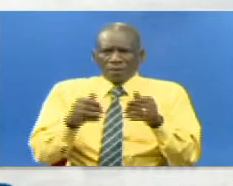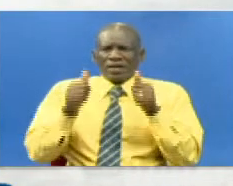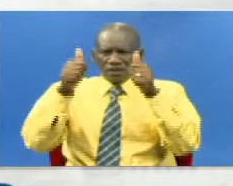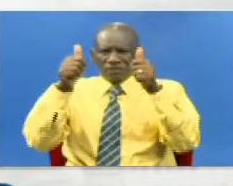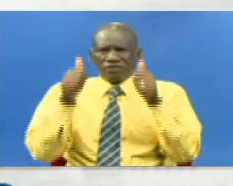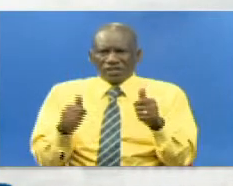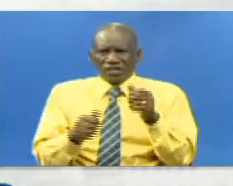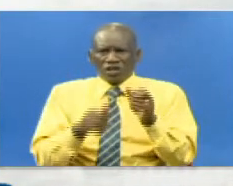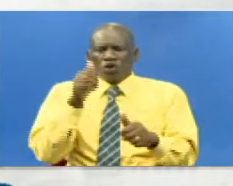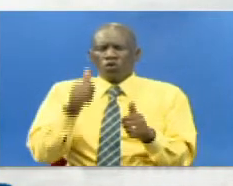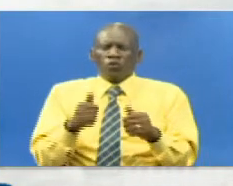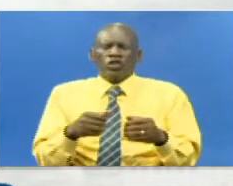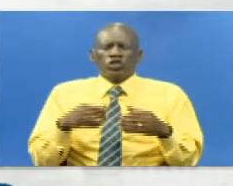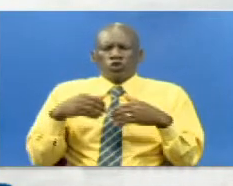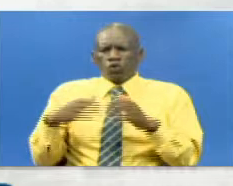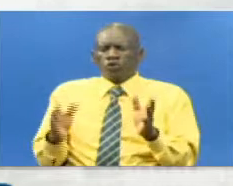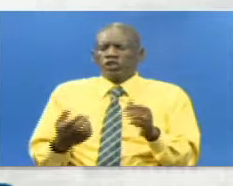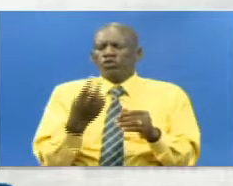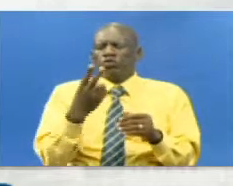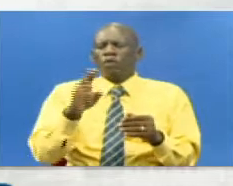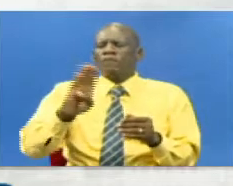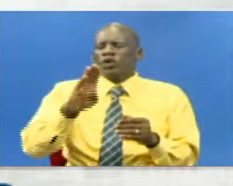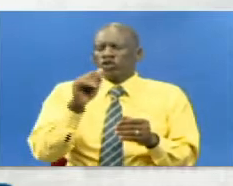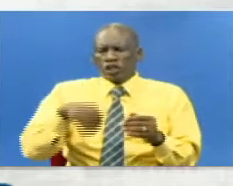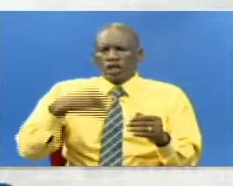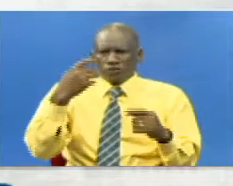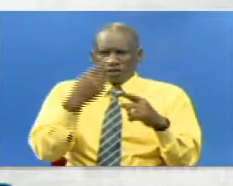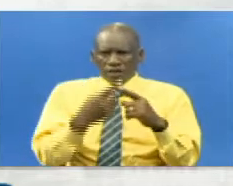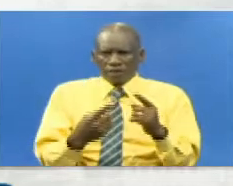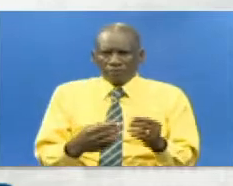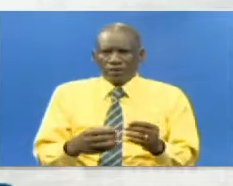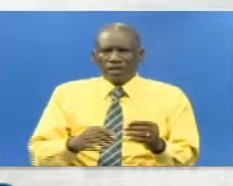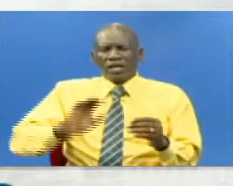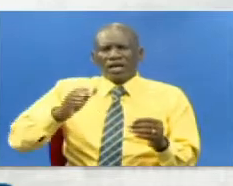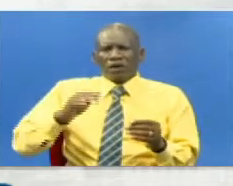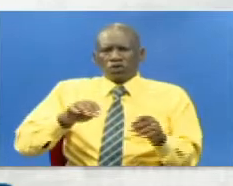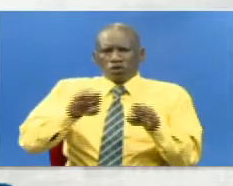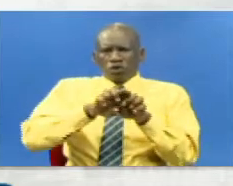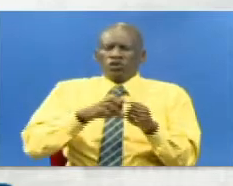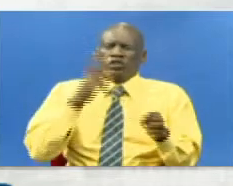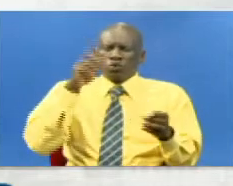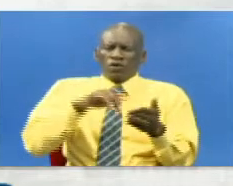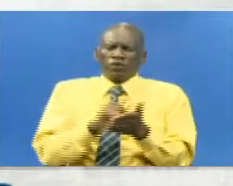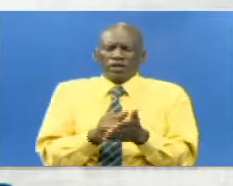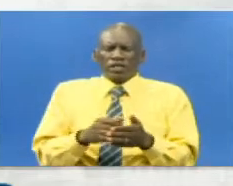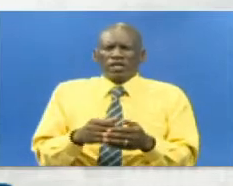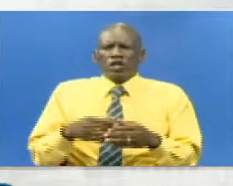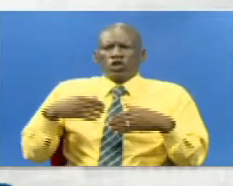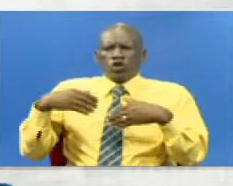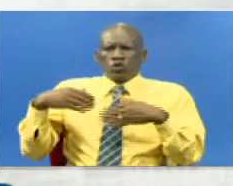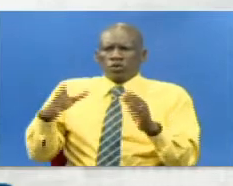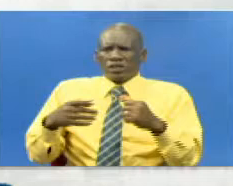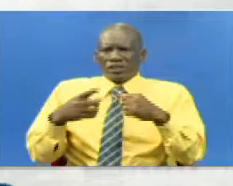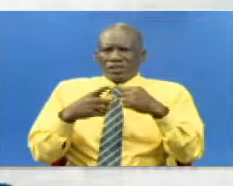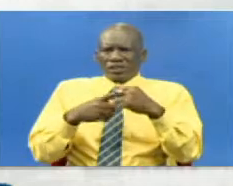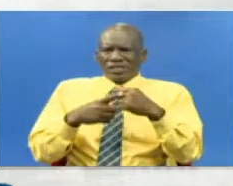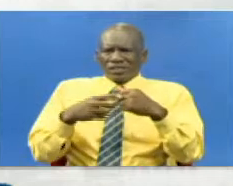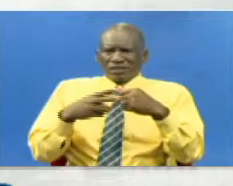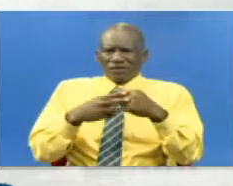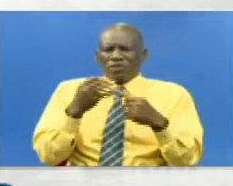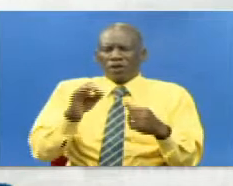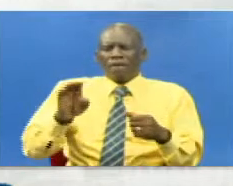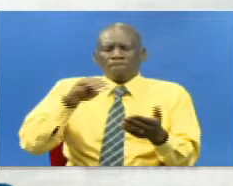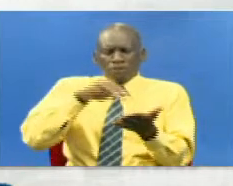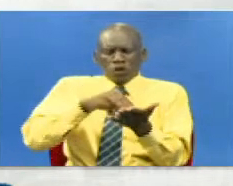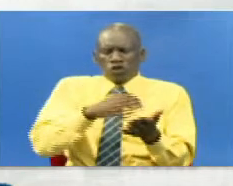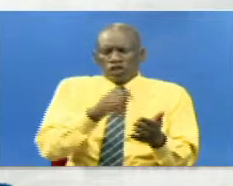which forgoes 2 billion shillings annually. The county is also estimated to forgo 673 million shillings annually